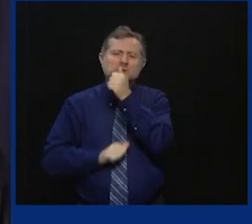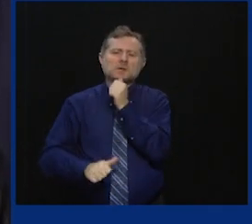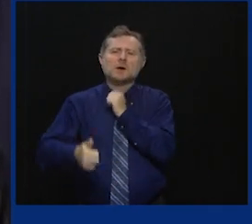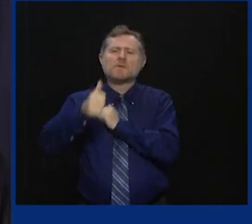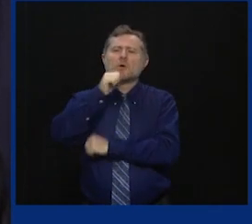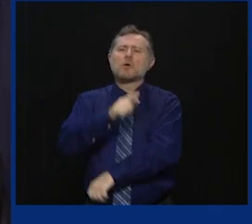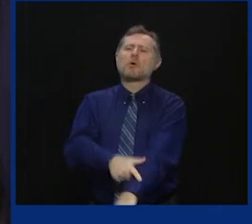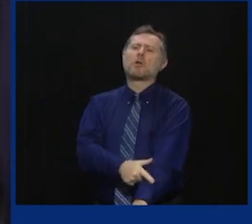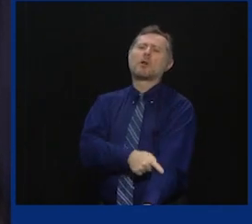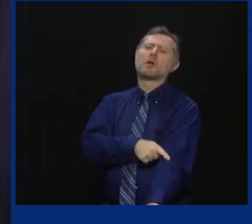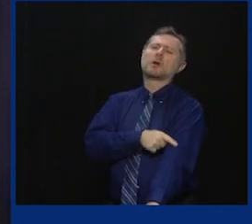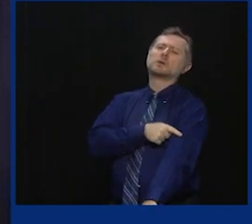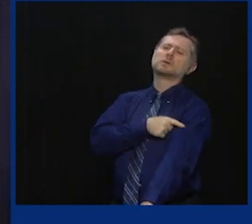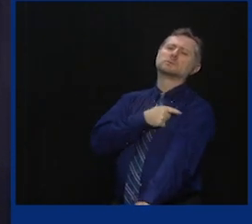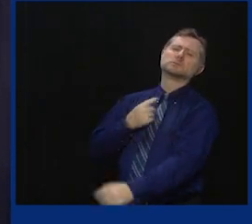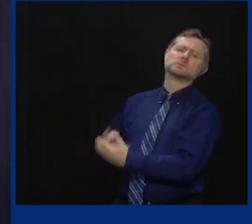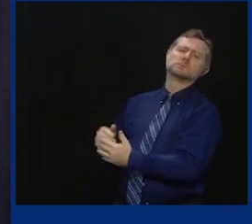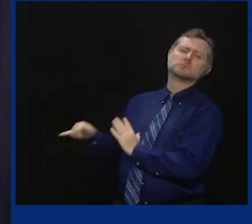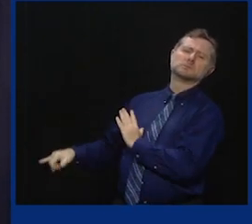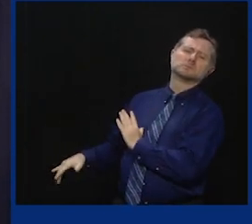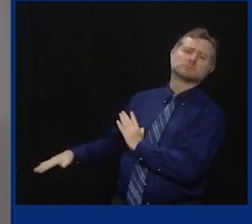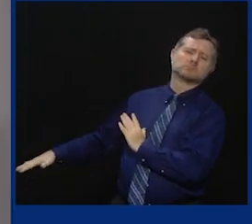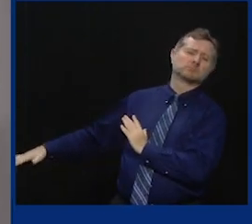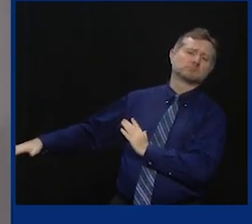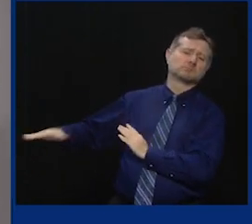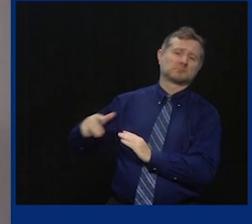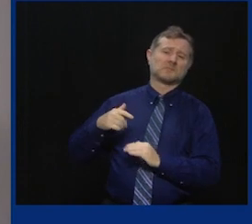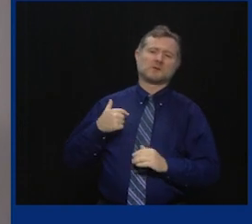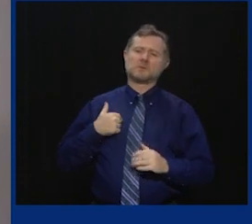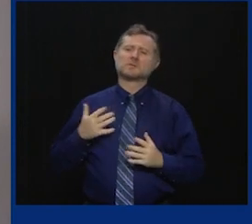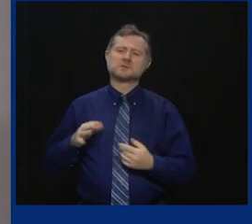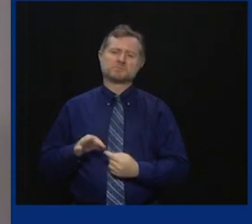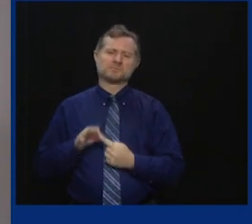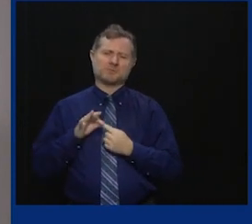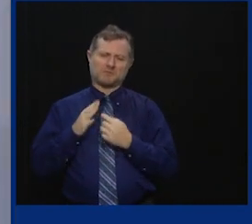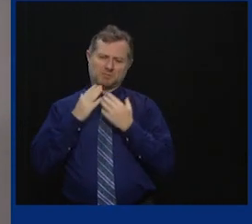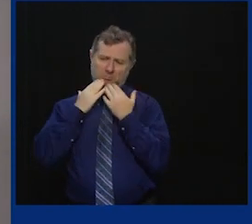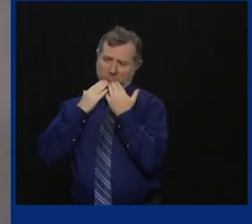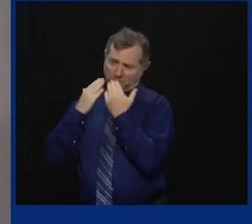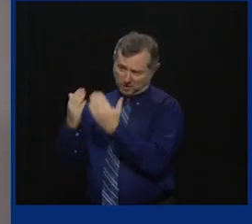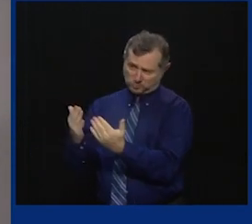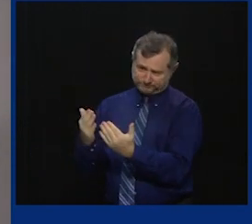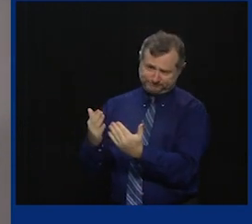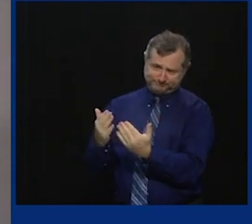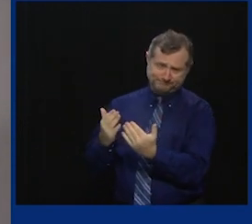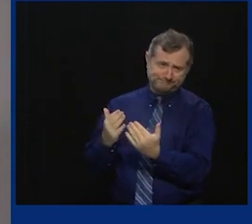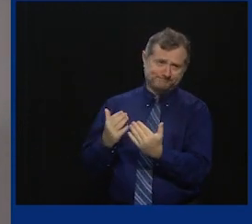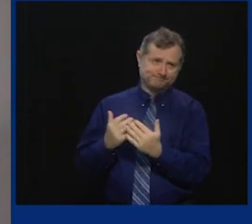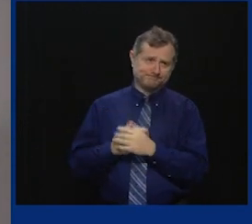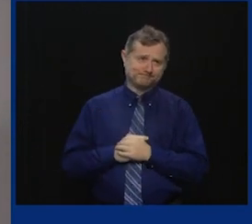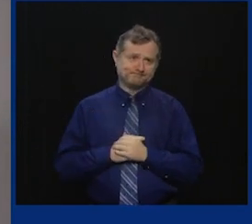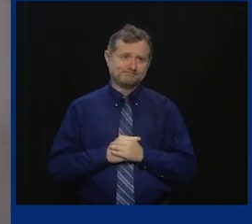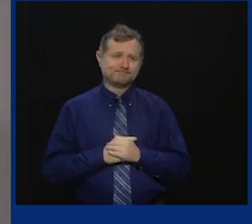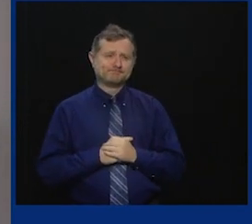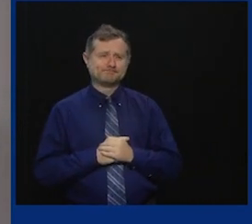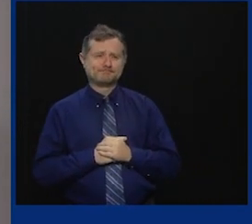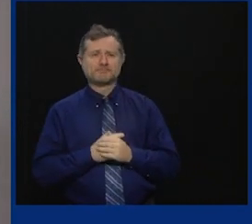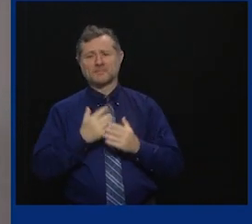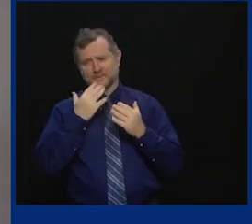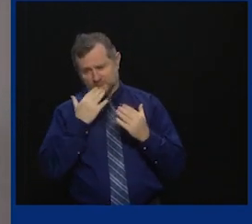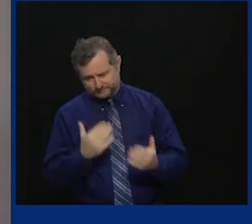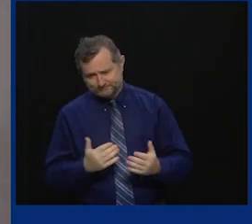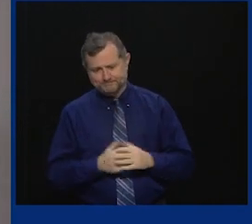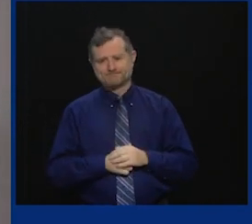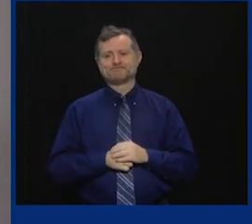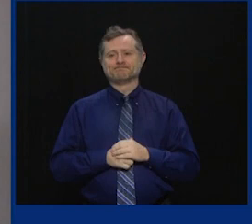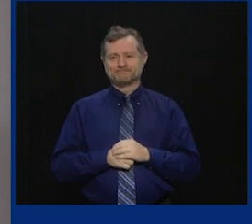And before I continue, I just want to give you a special thank you. I just really want to give you a special thank you. And you, yes, I'm going to